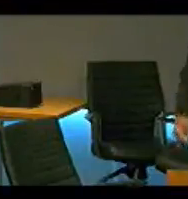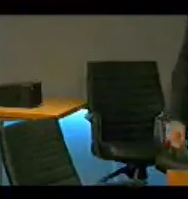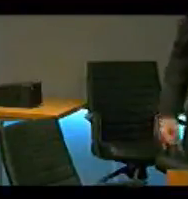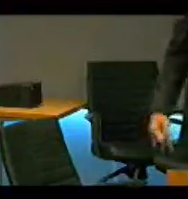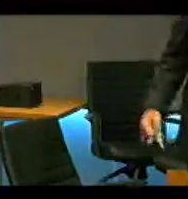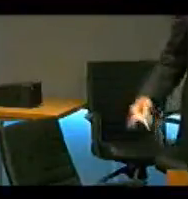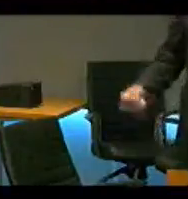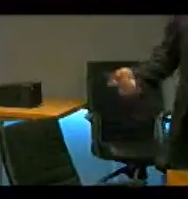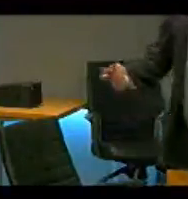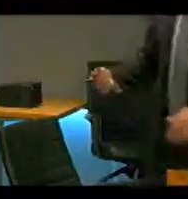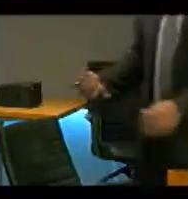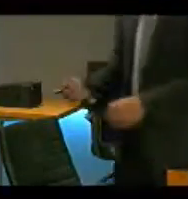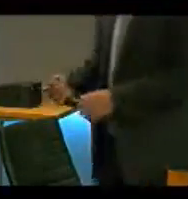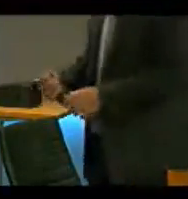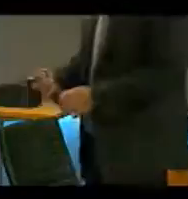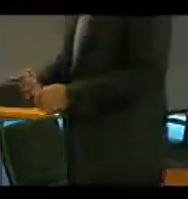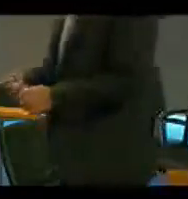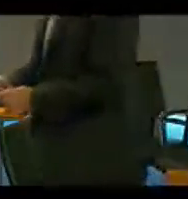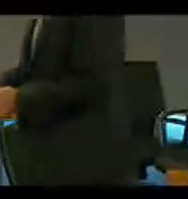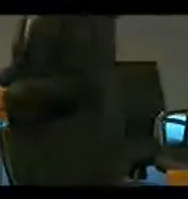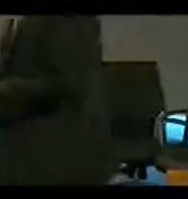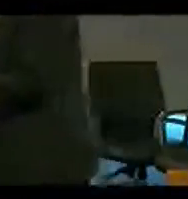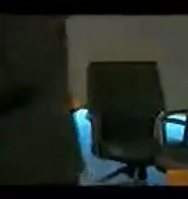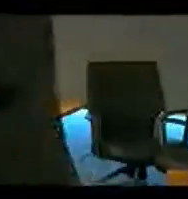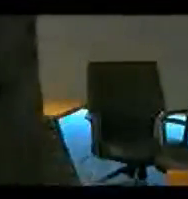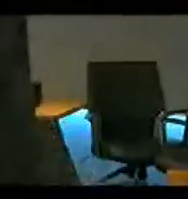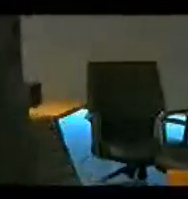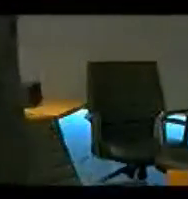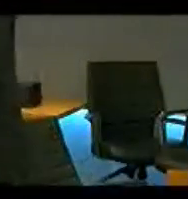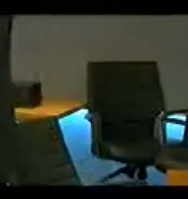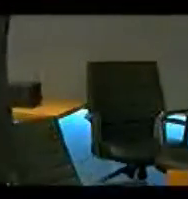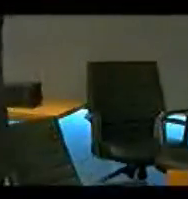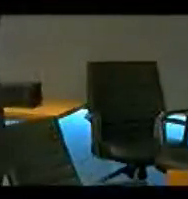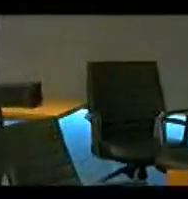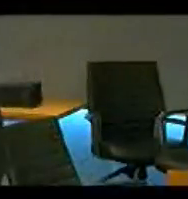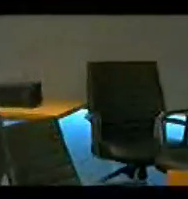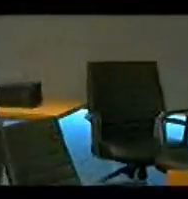That was good. Oh.